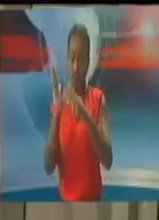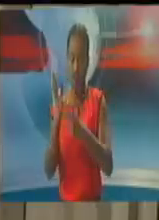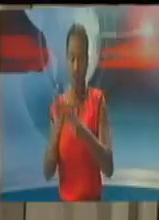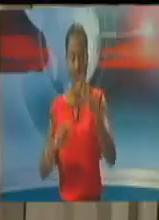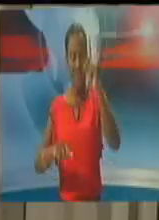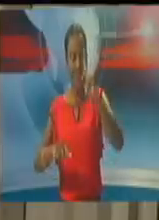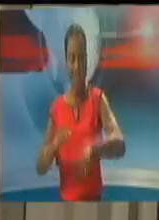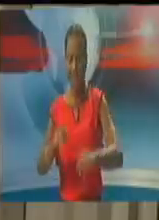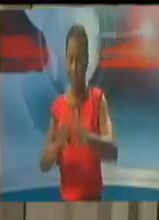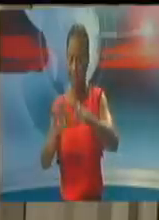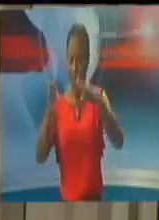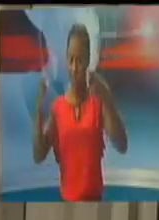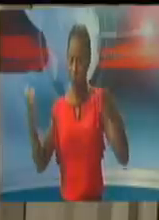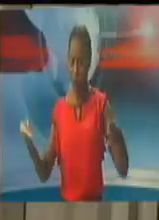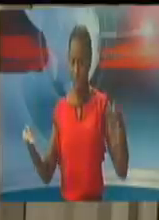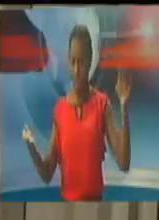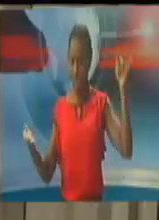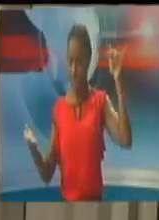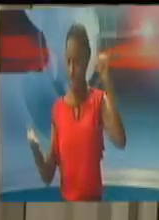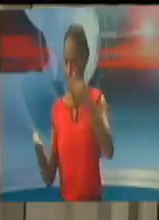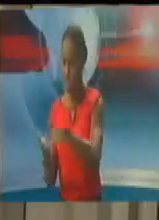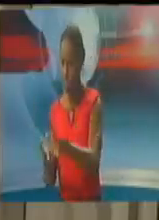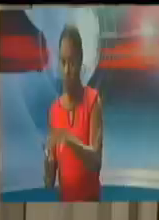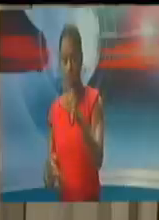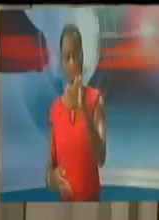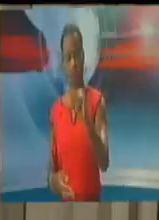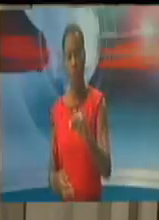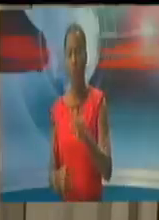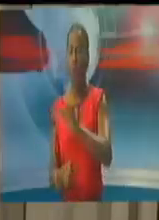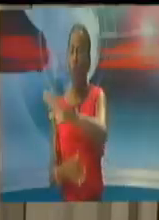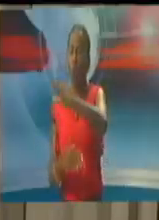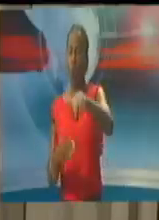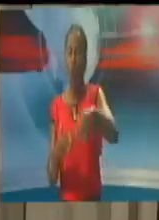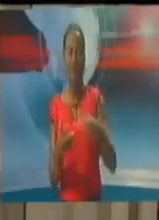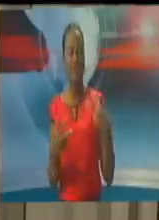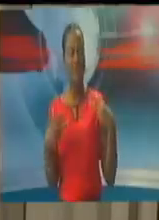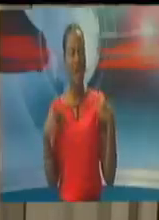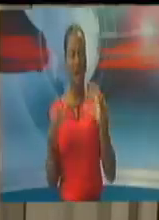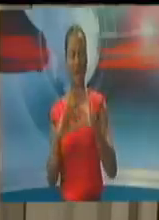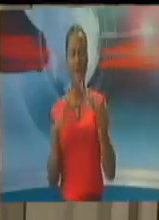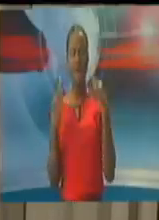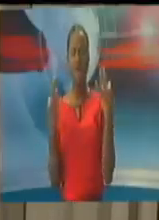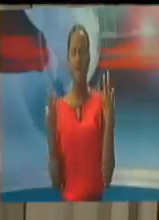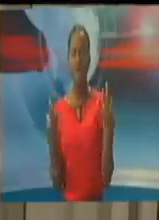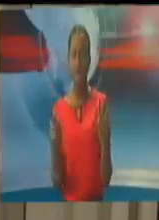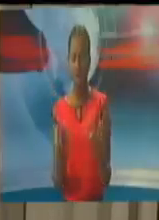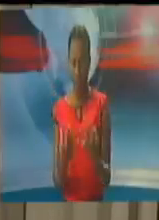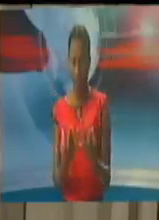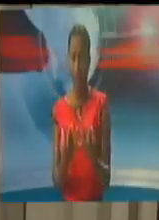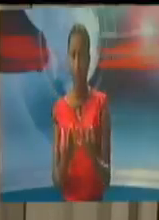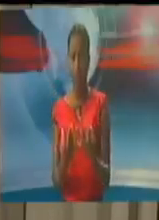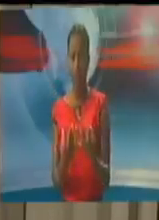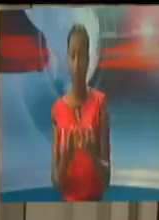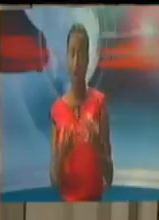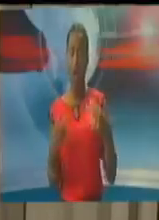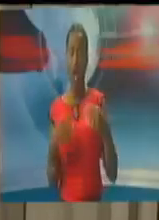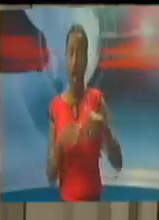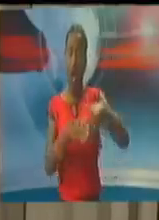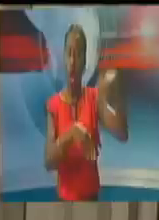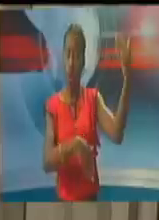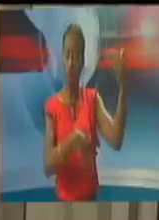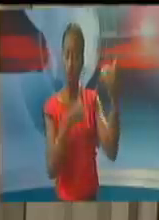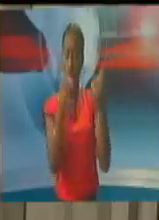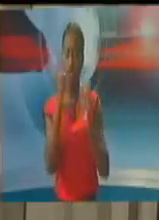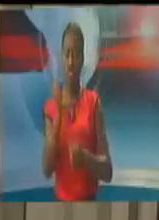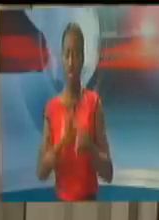our borders. We all have family members, every single one of us, I'm sure, who are outside. I heard the Minister of Health.